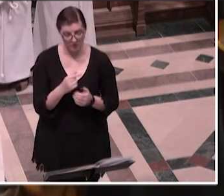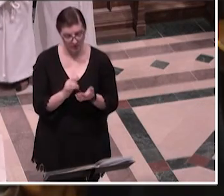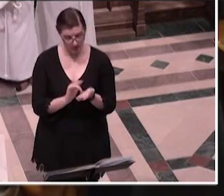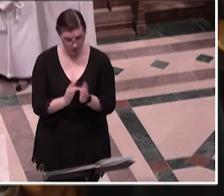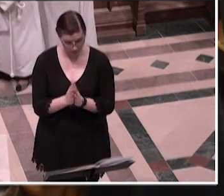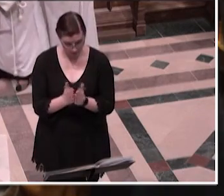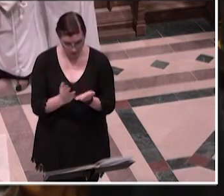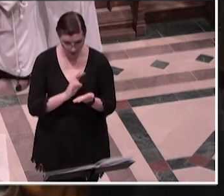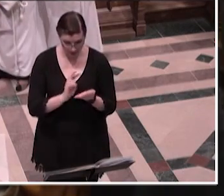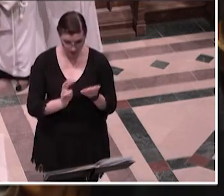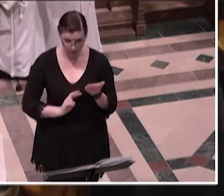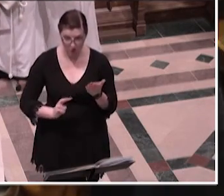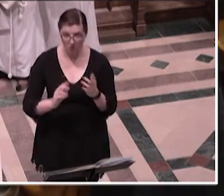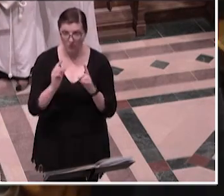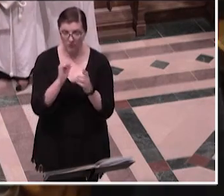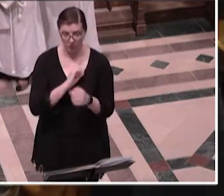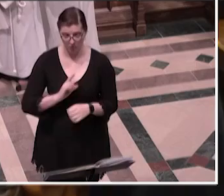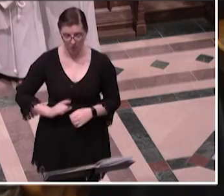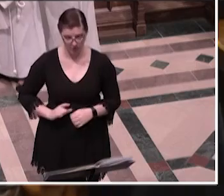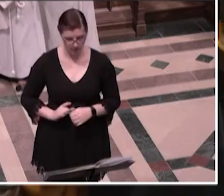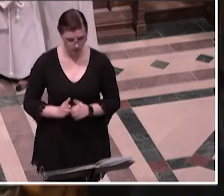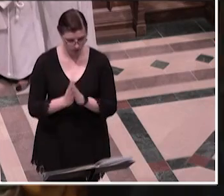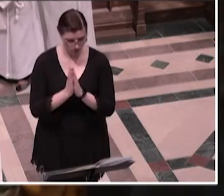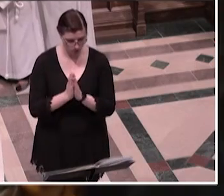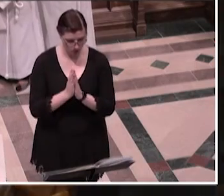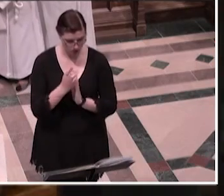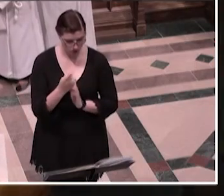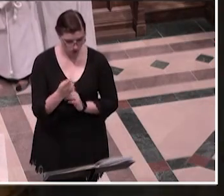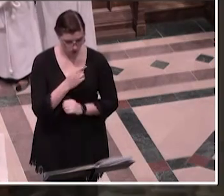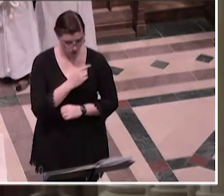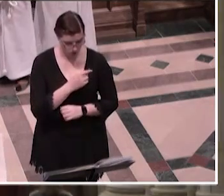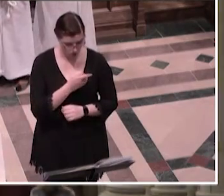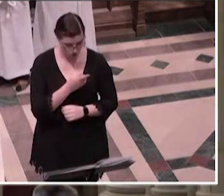Lord. Praise to you, Lord Christ.